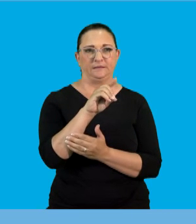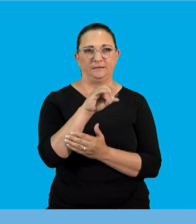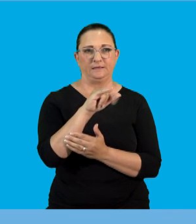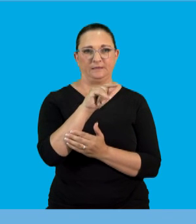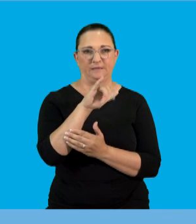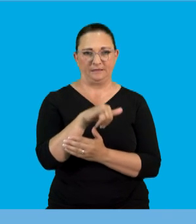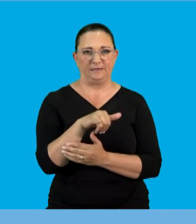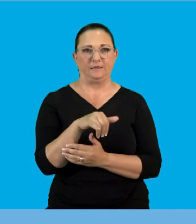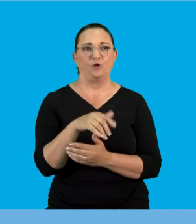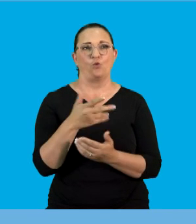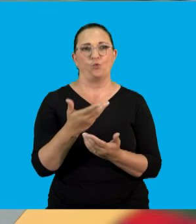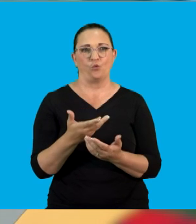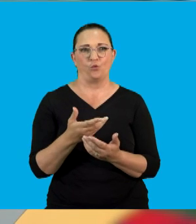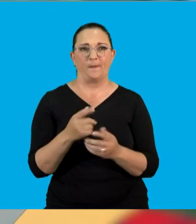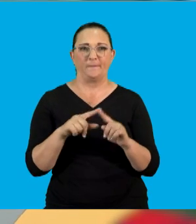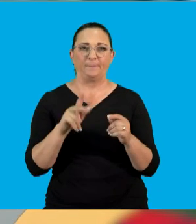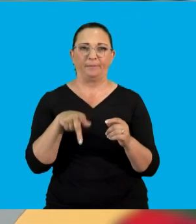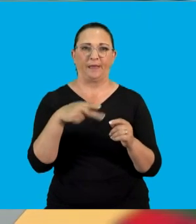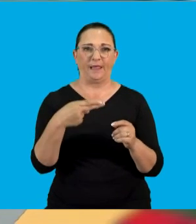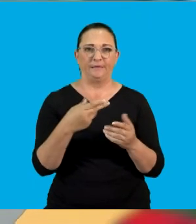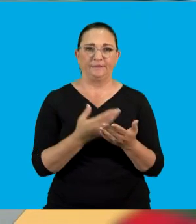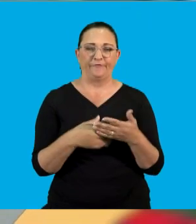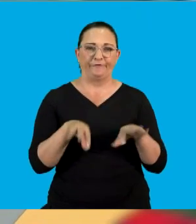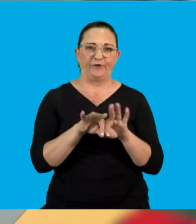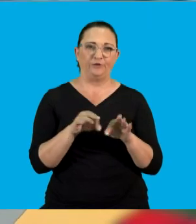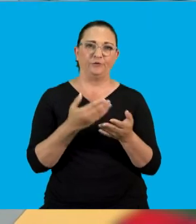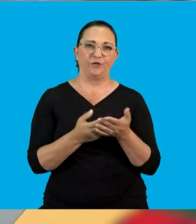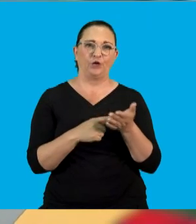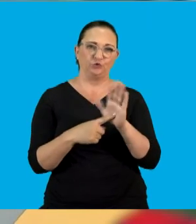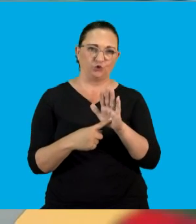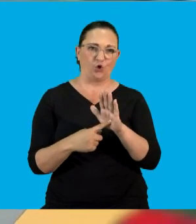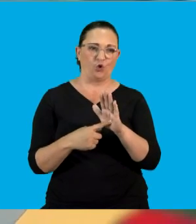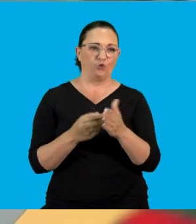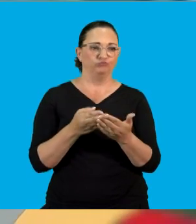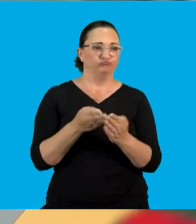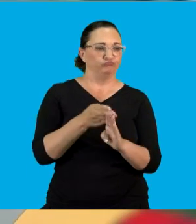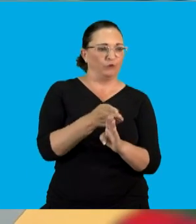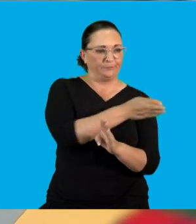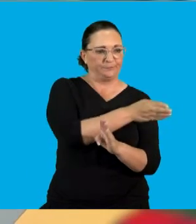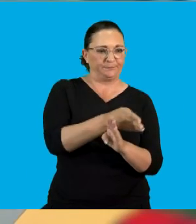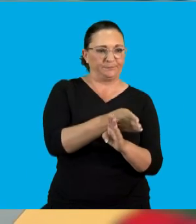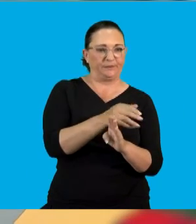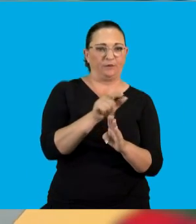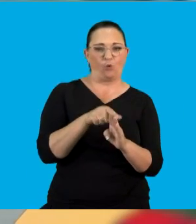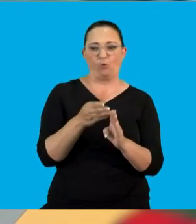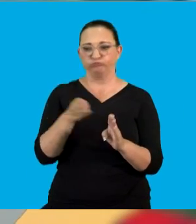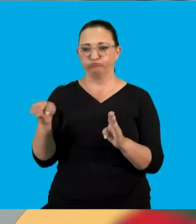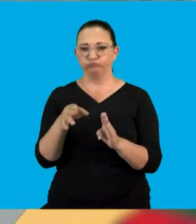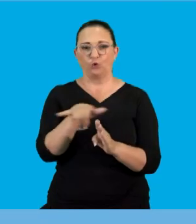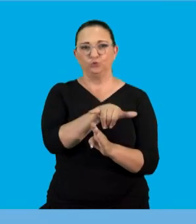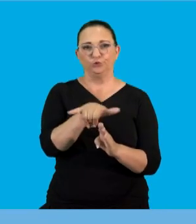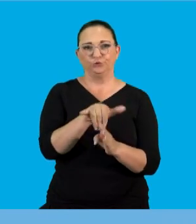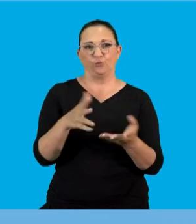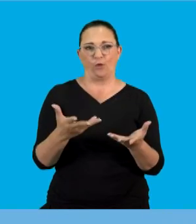So the pH value gives us an indication of whether this substance is acidic or this substance is basic. And then